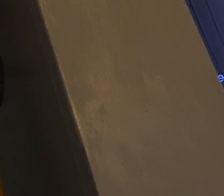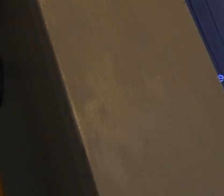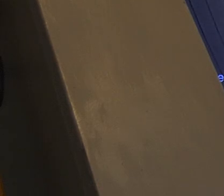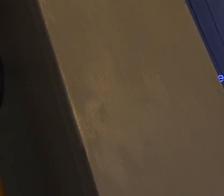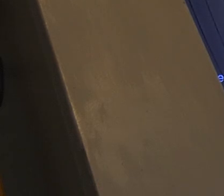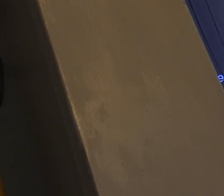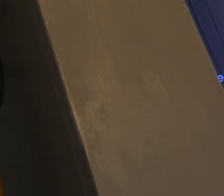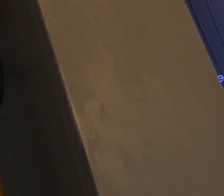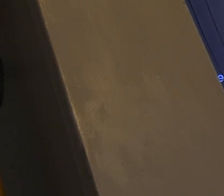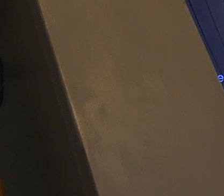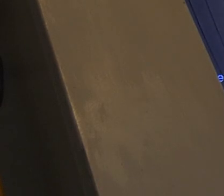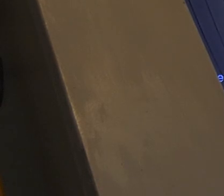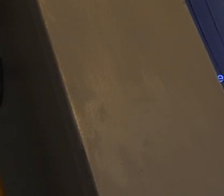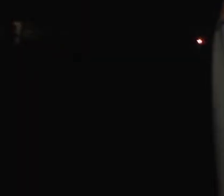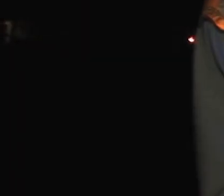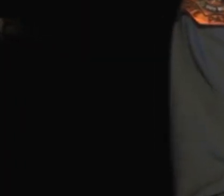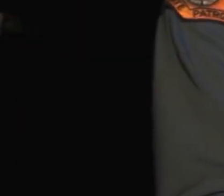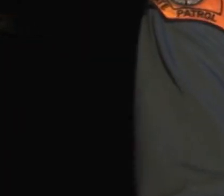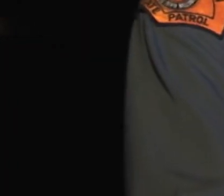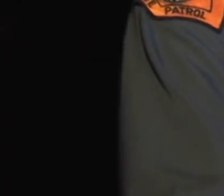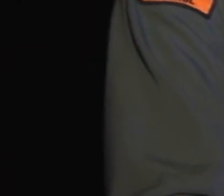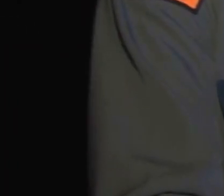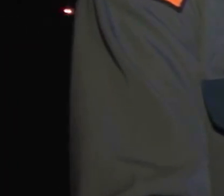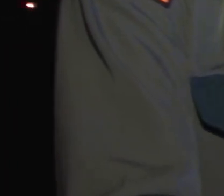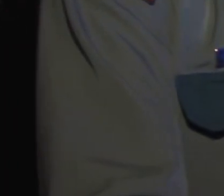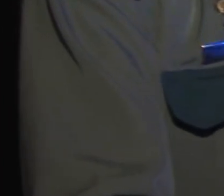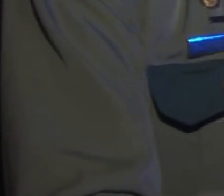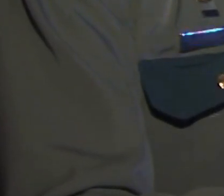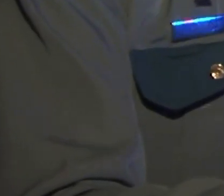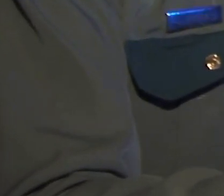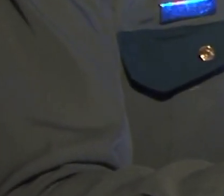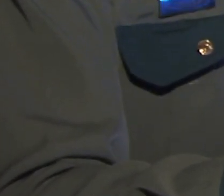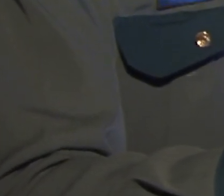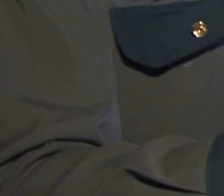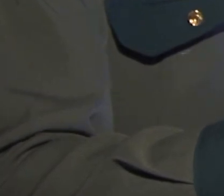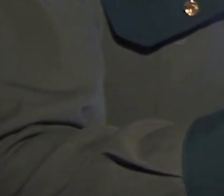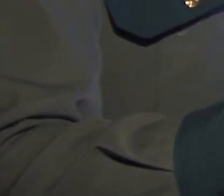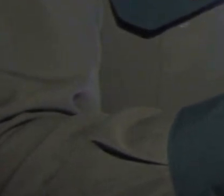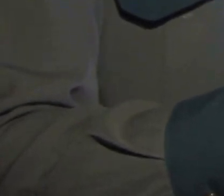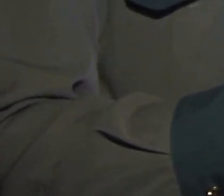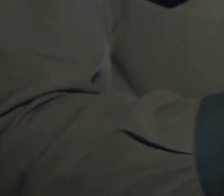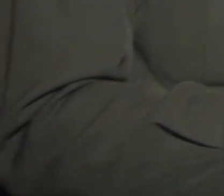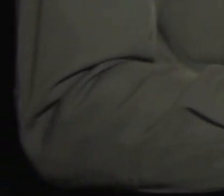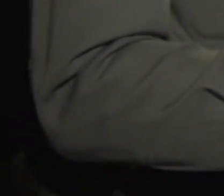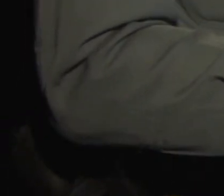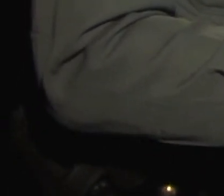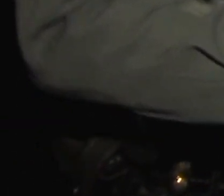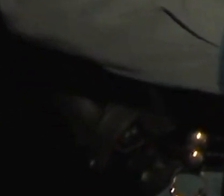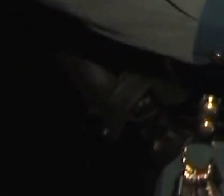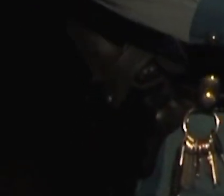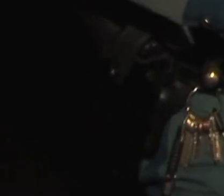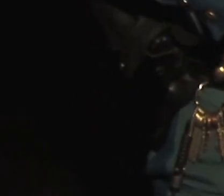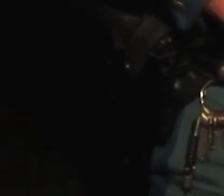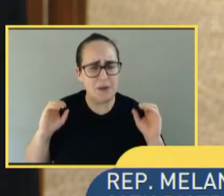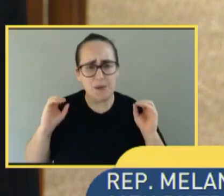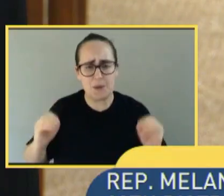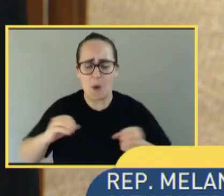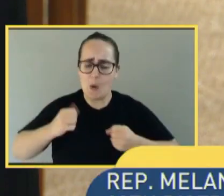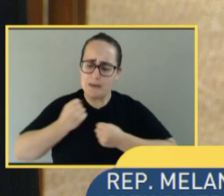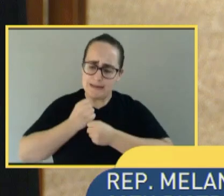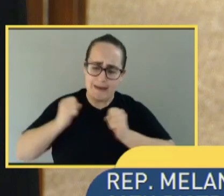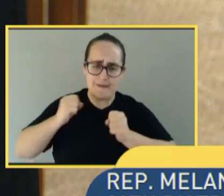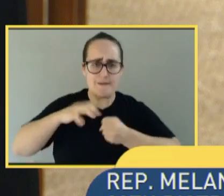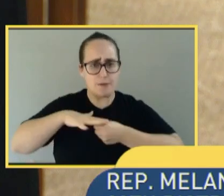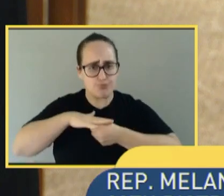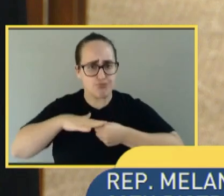keeping it away from public eye. There's also a focus on preventing impaired driving and protecting workers from secondhand smoke.